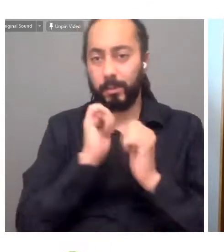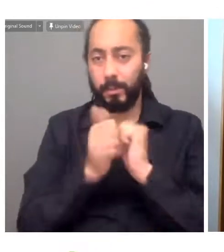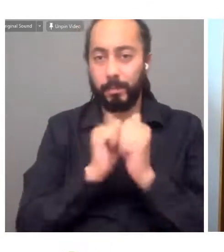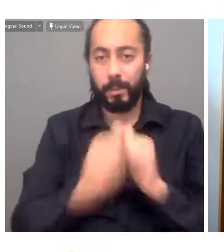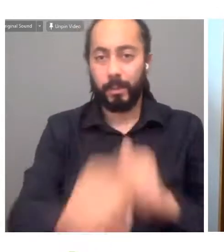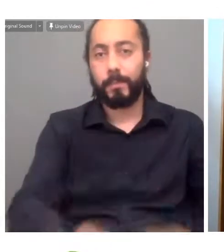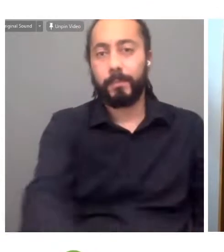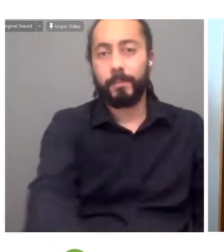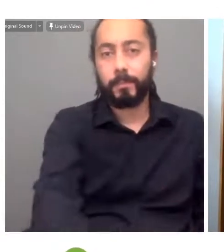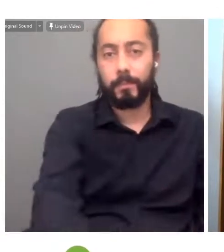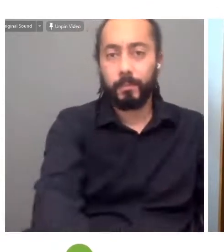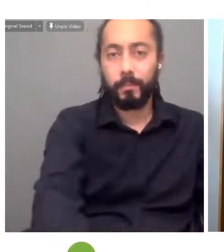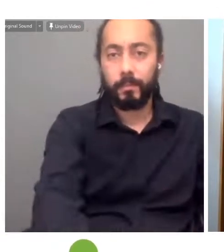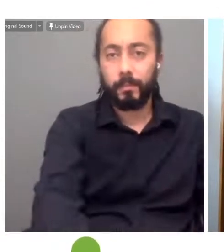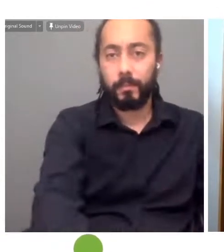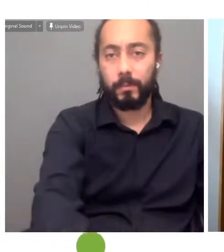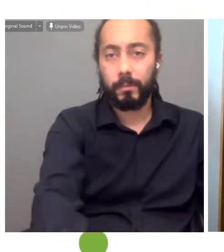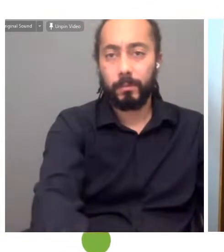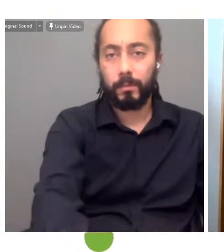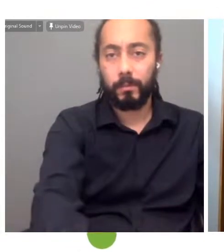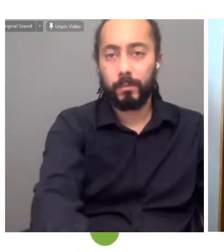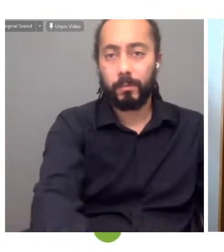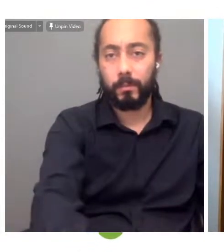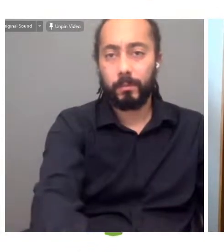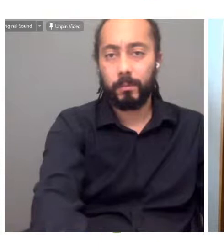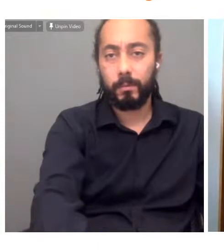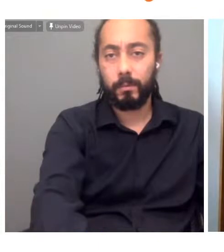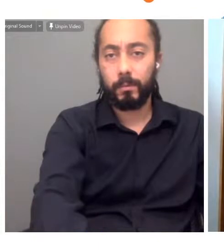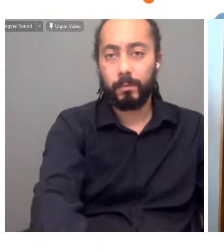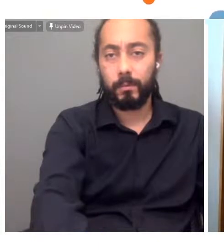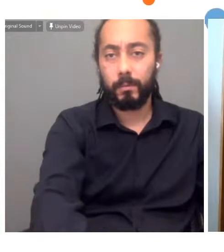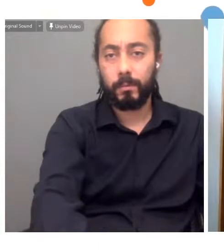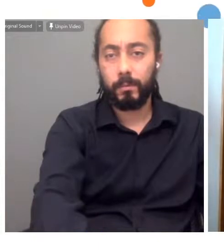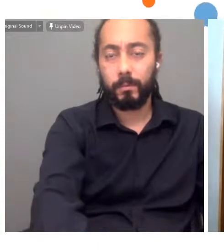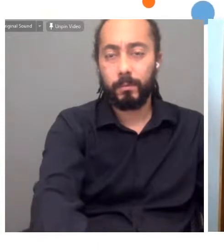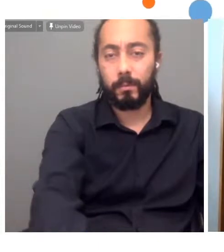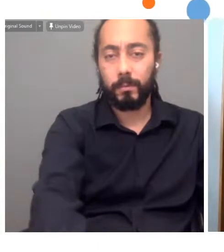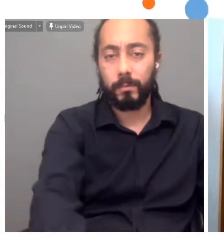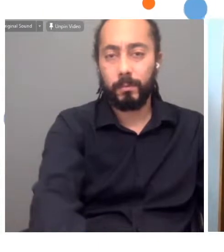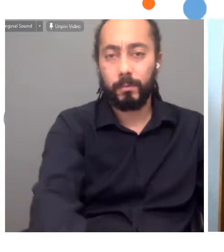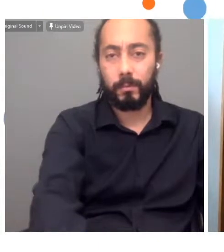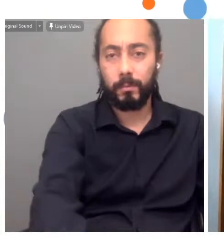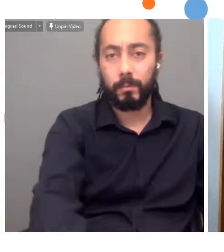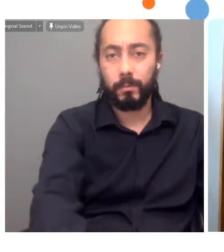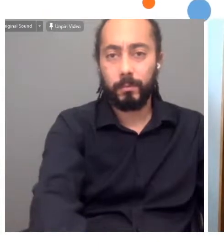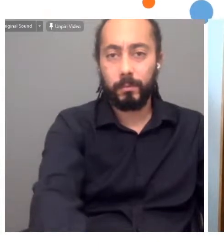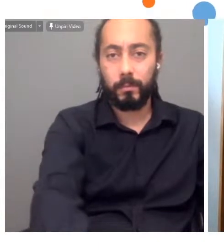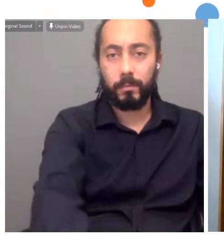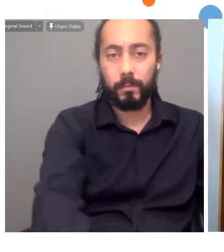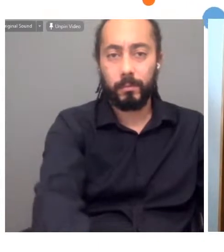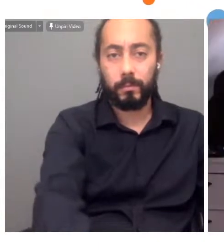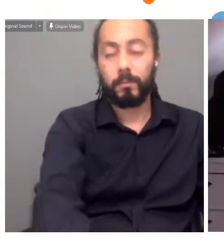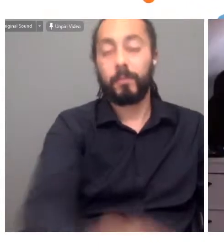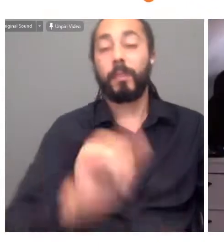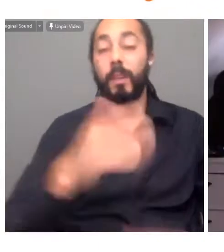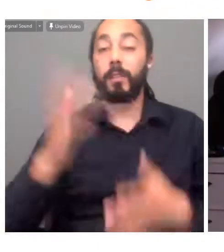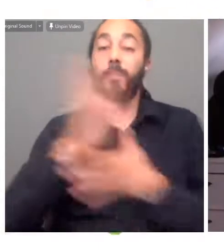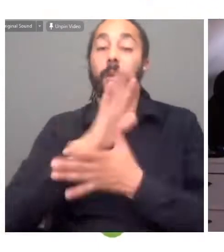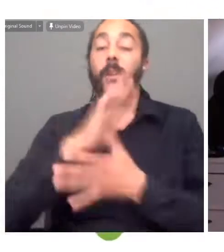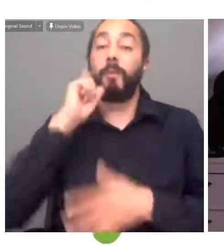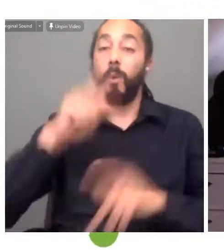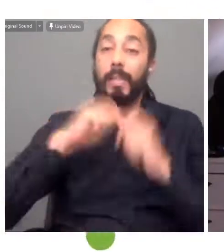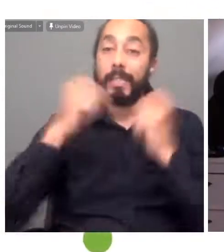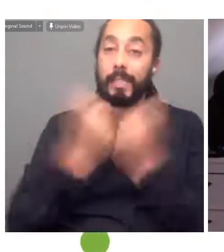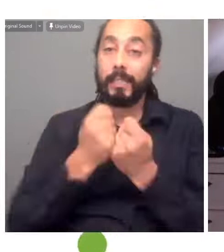we need to do that. It's a priority for me, for the team. It's a priority for the Prime Minister and our government as well. My final area is